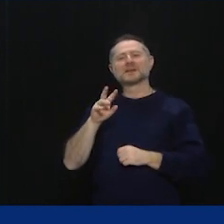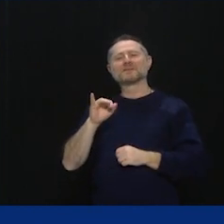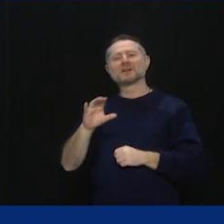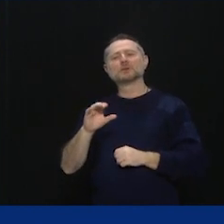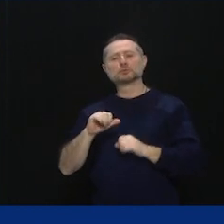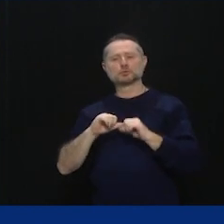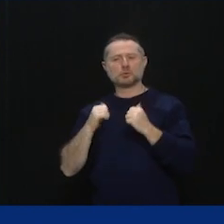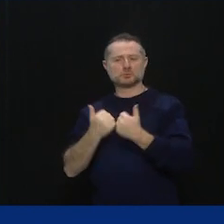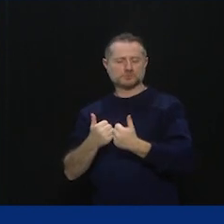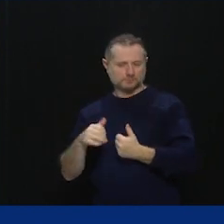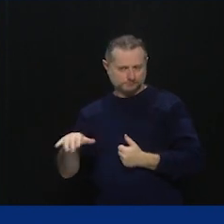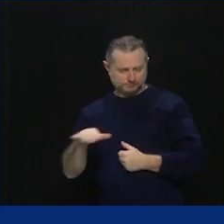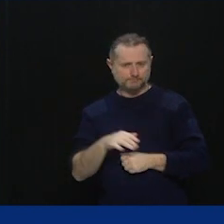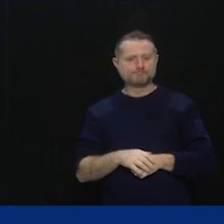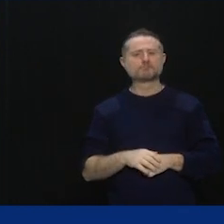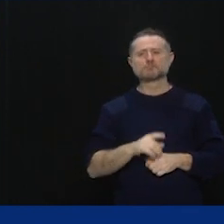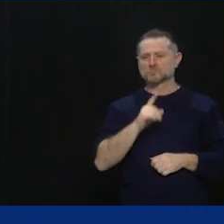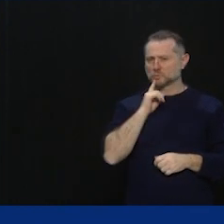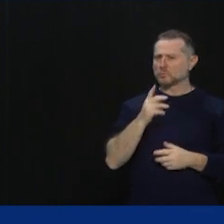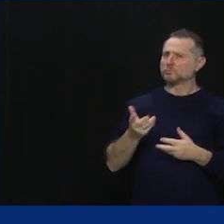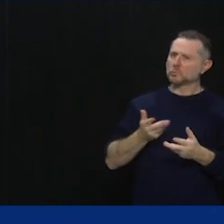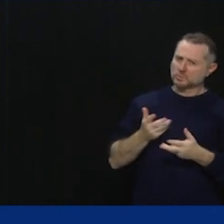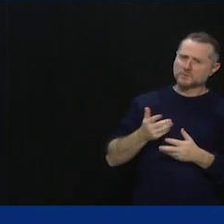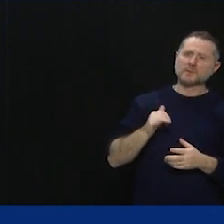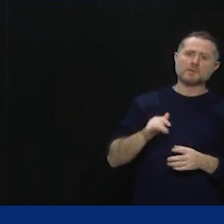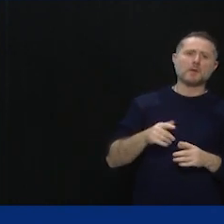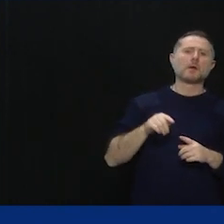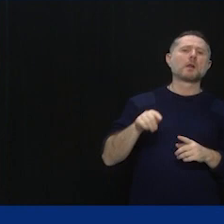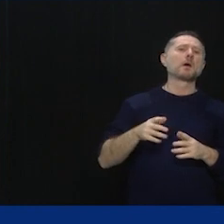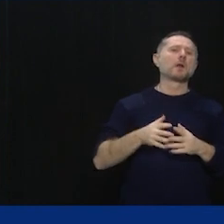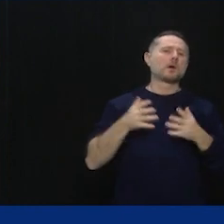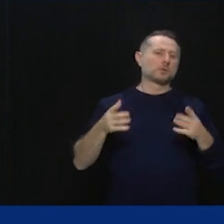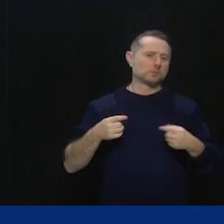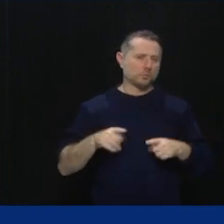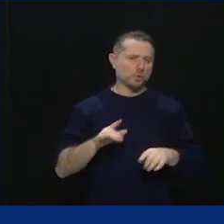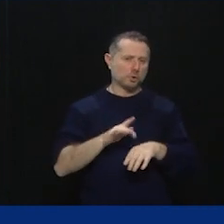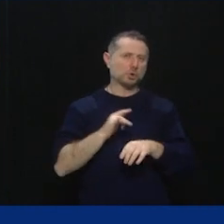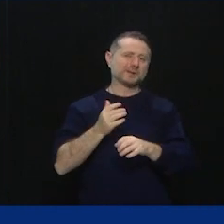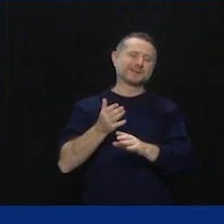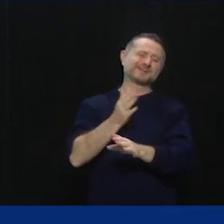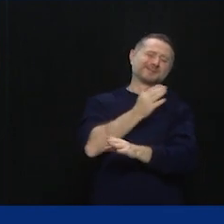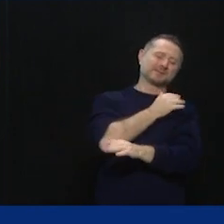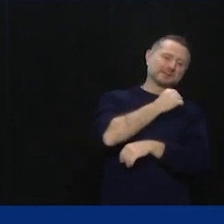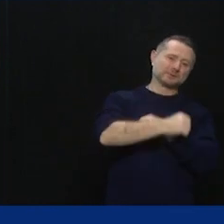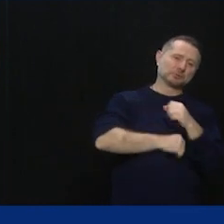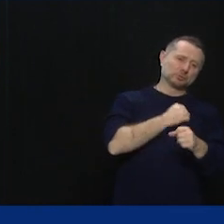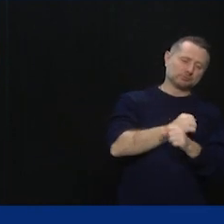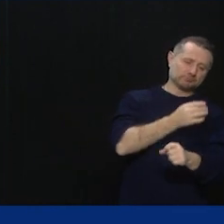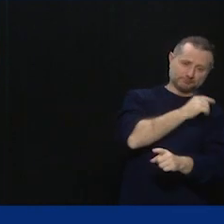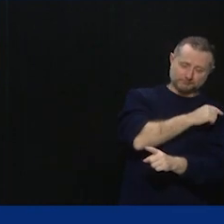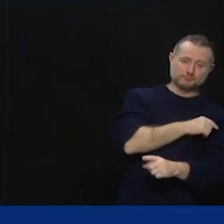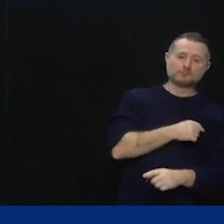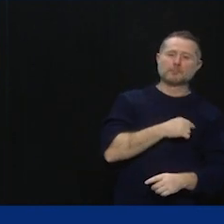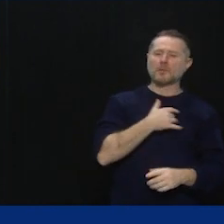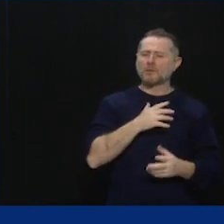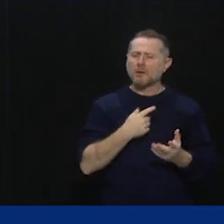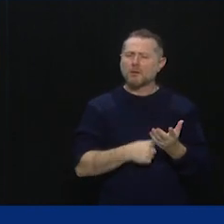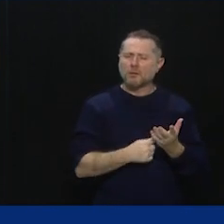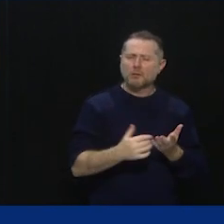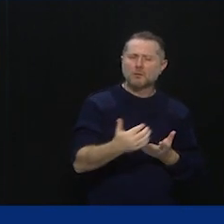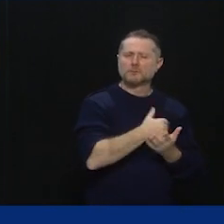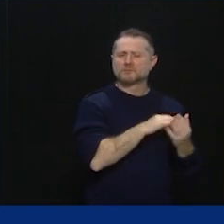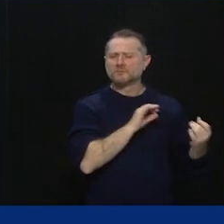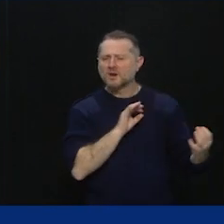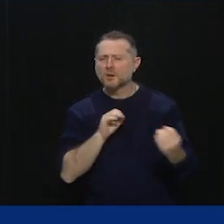years, and I appreciate their support. They coordinated a lot of outreach so we get input from the rest of the community as well. Our